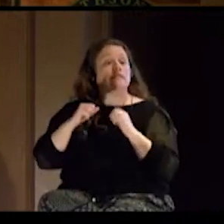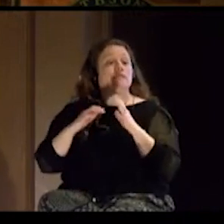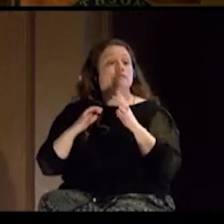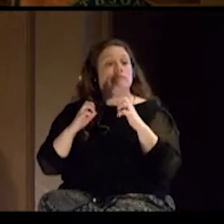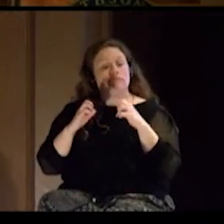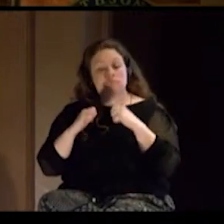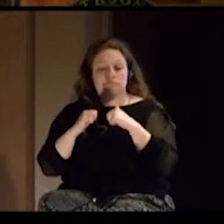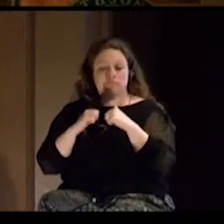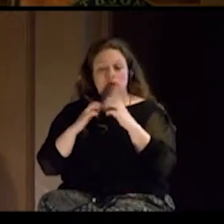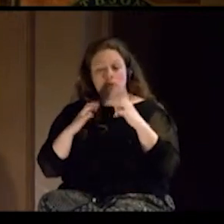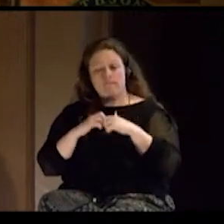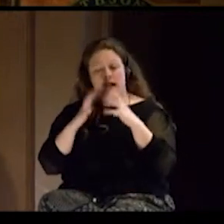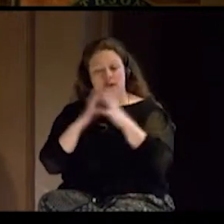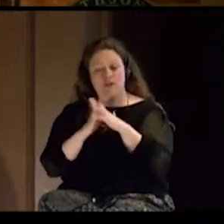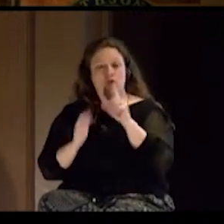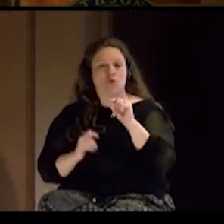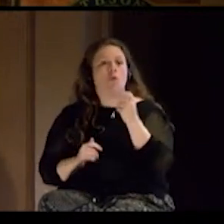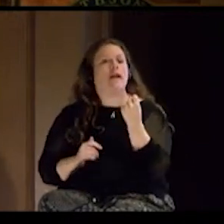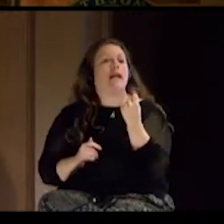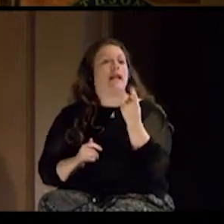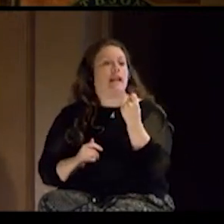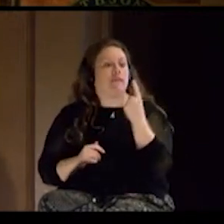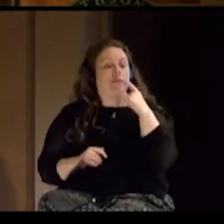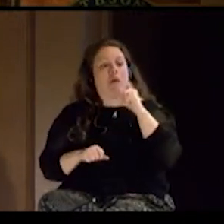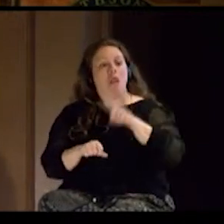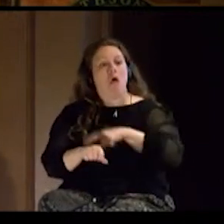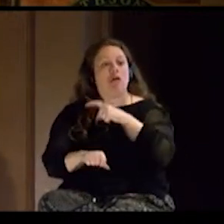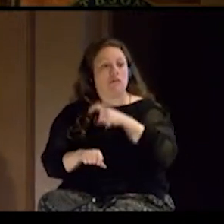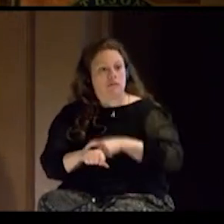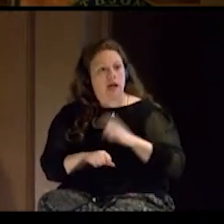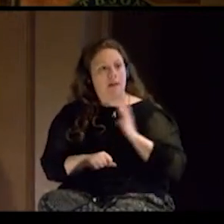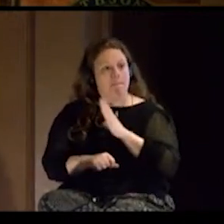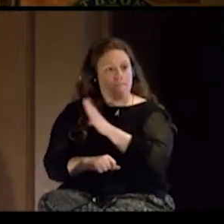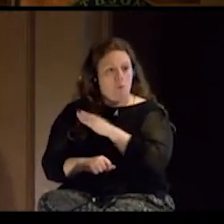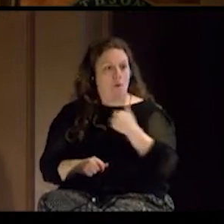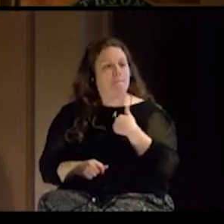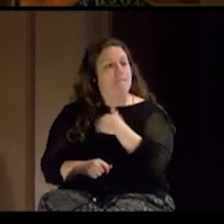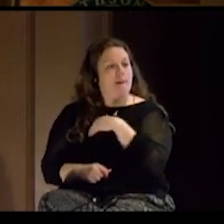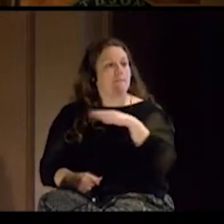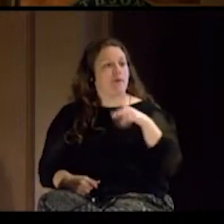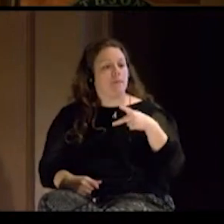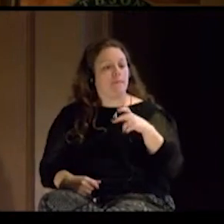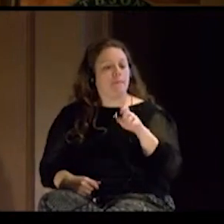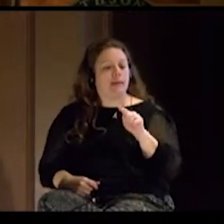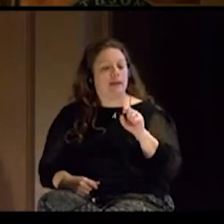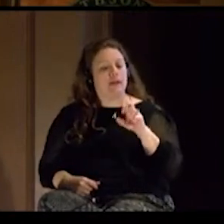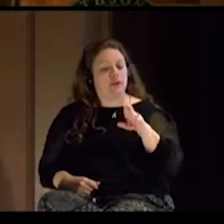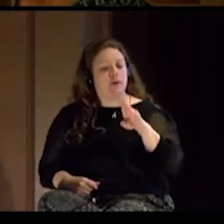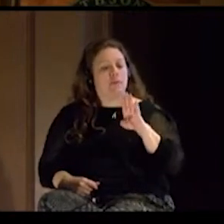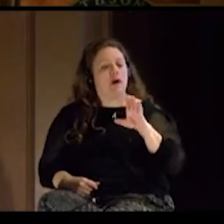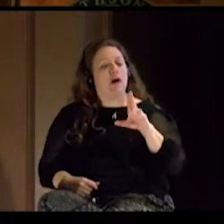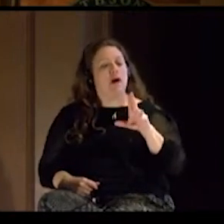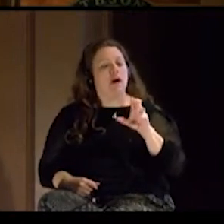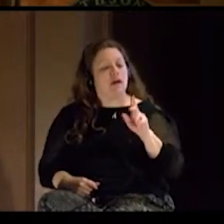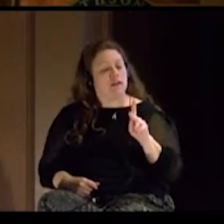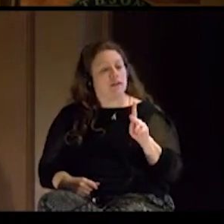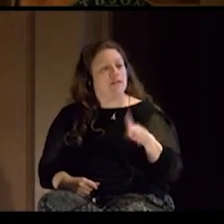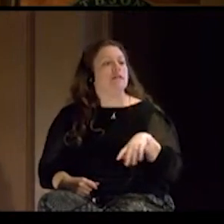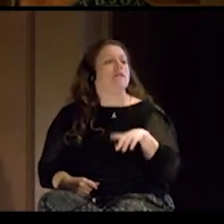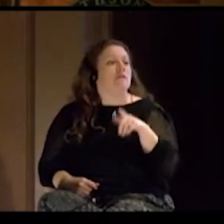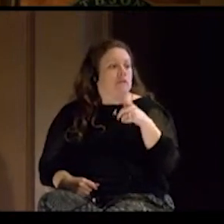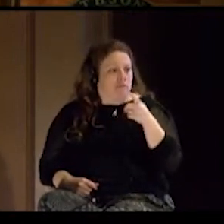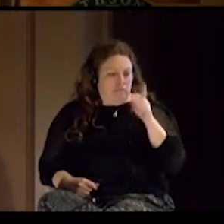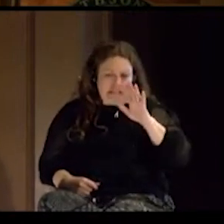from longtime board member of the NMNH, Dr. Peter Buck. This fellowship program honours his legacy by